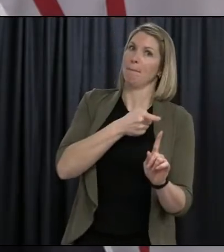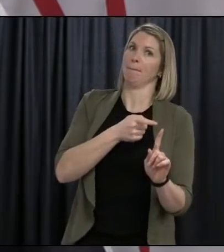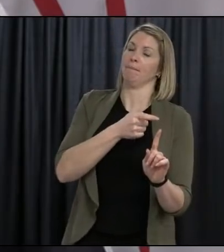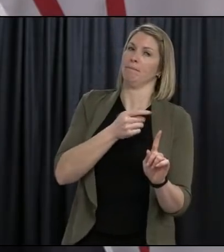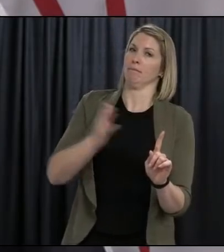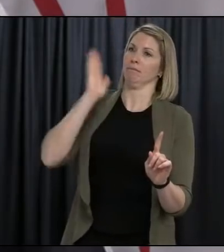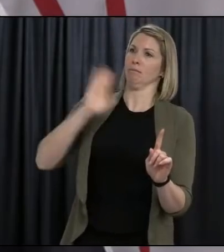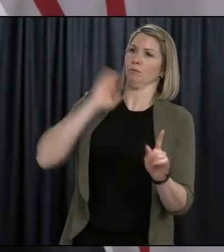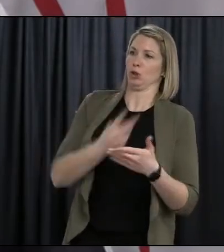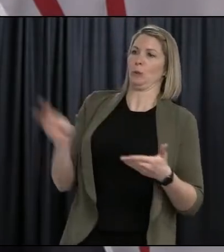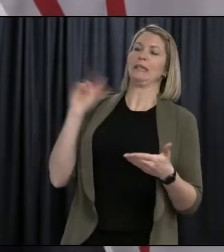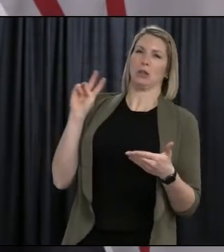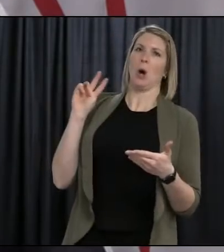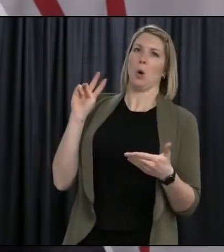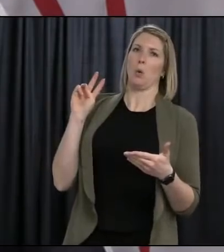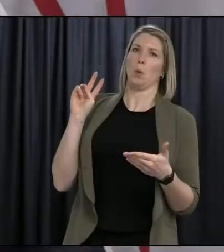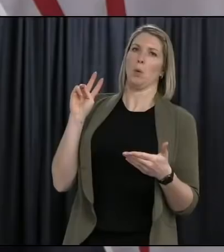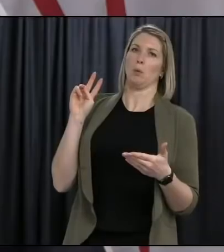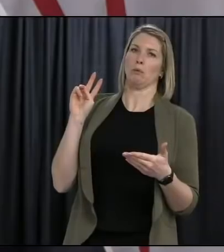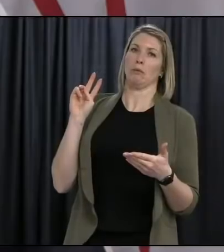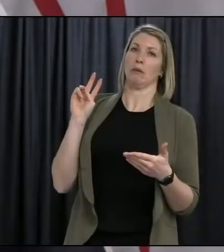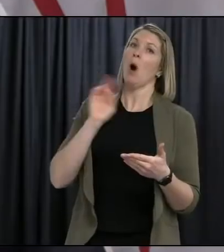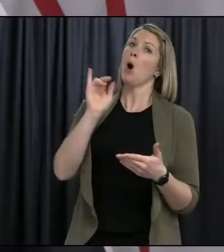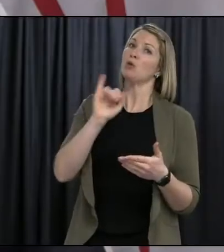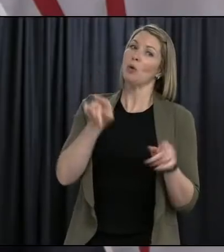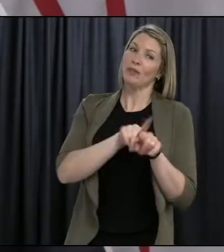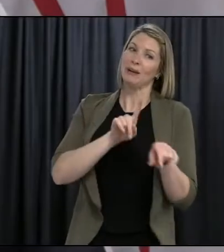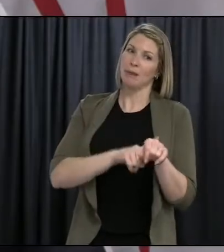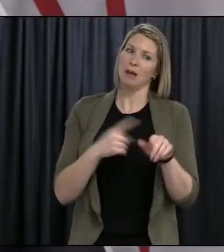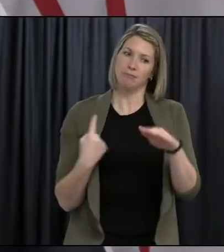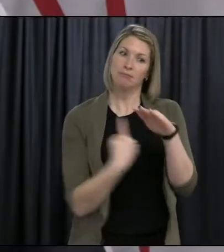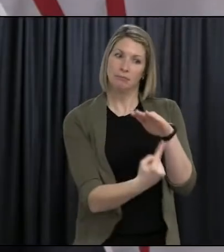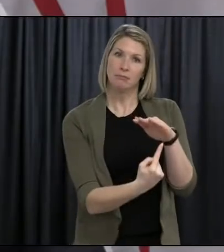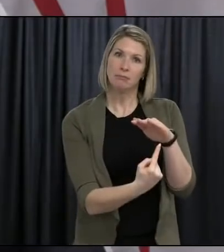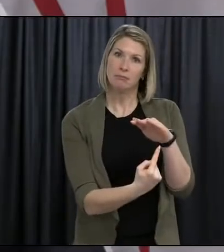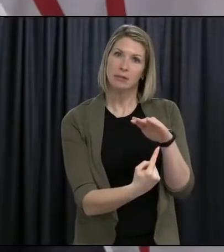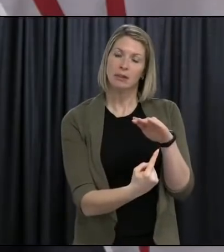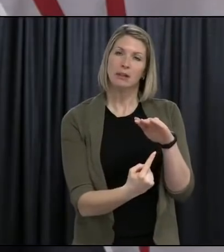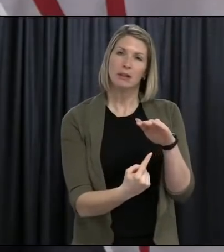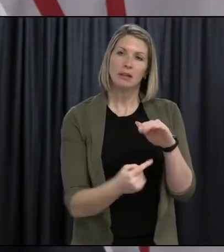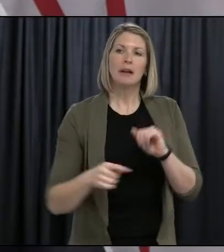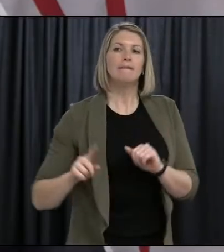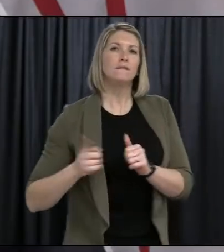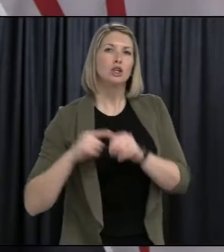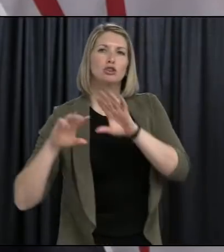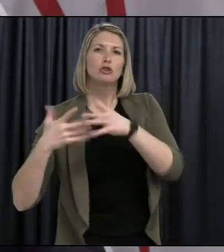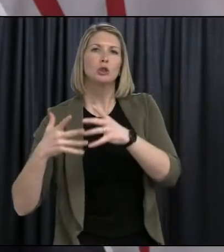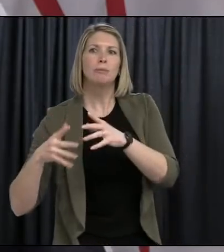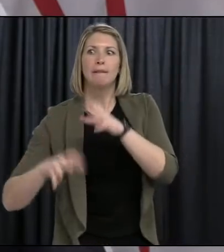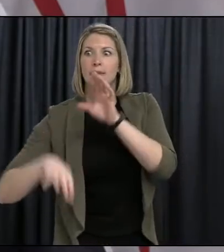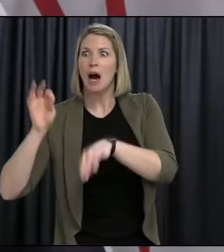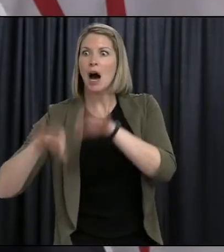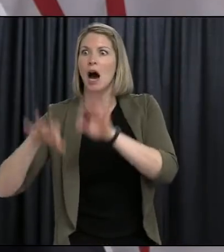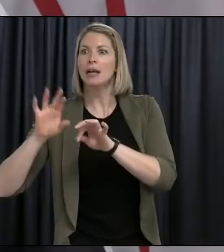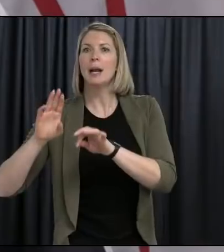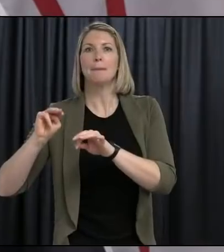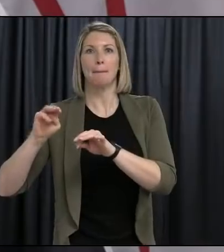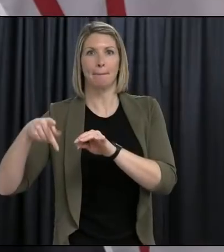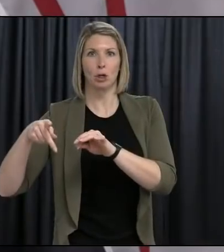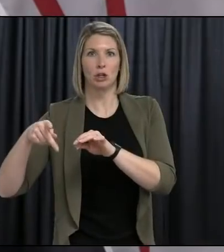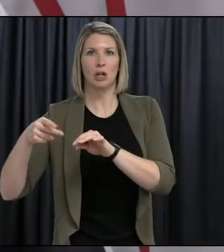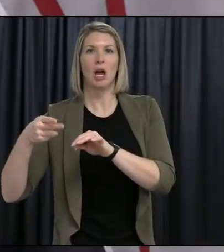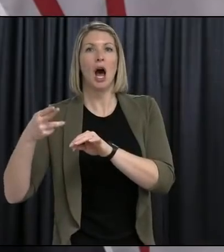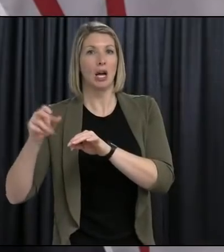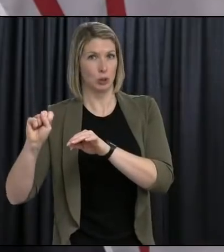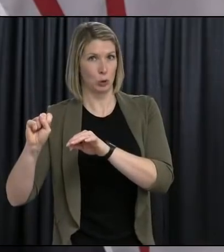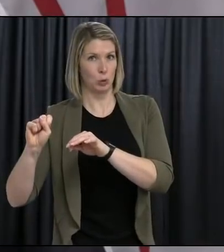think we certainly got through a big lot of the high school contacts that we started out with. But there are other contacts, and then of